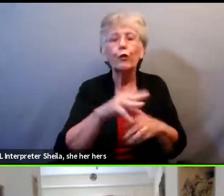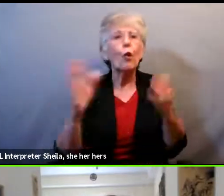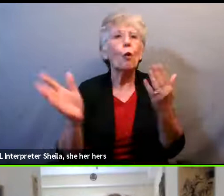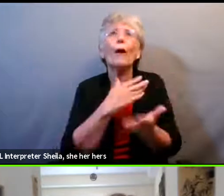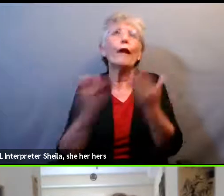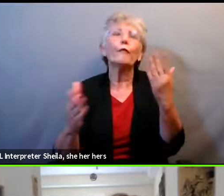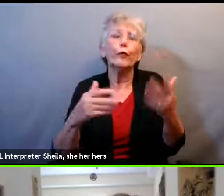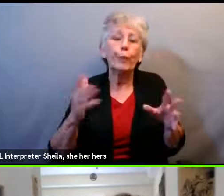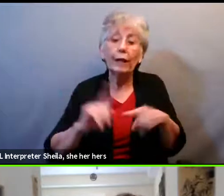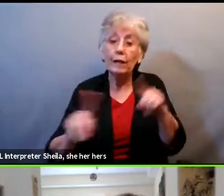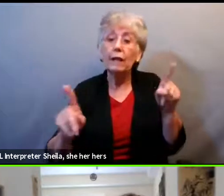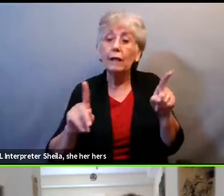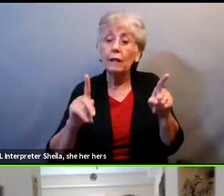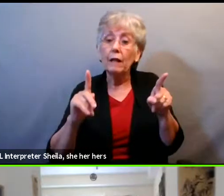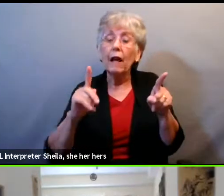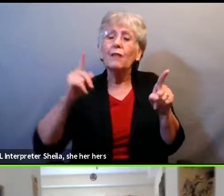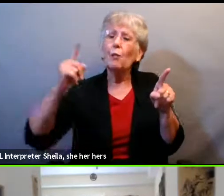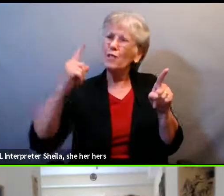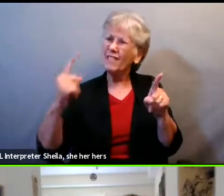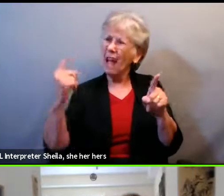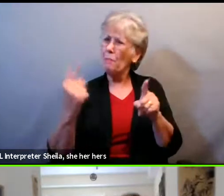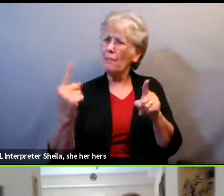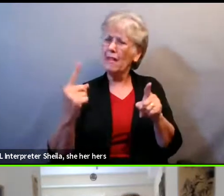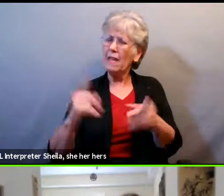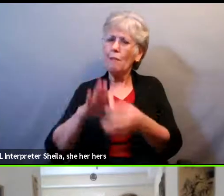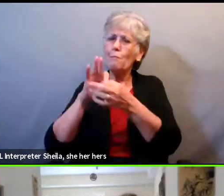be. There was something about